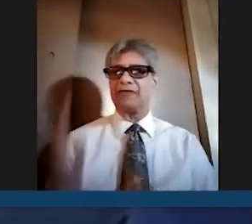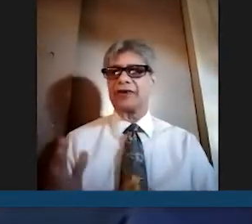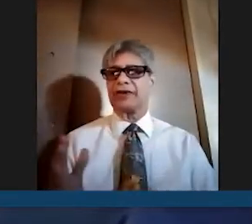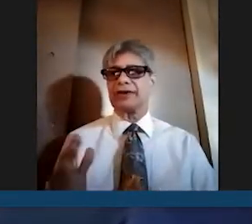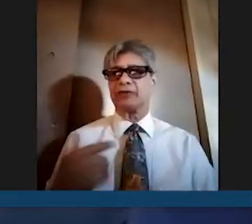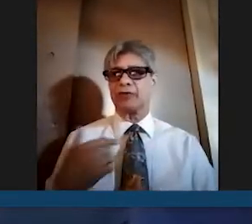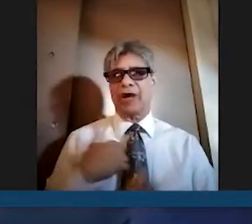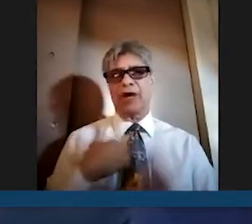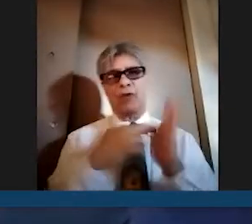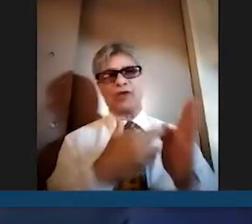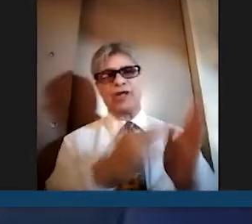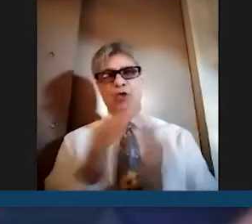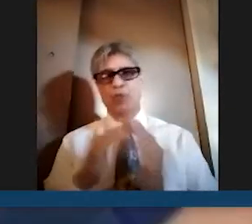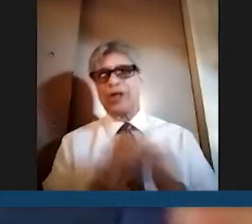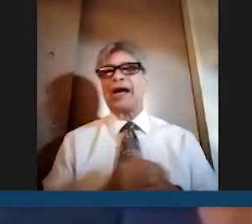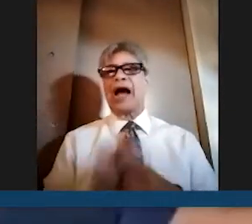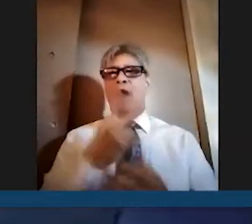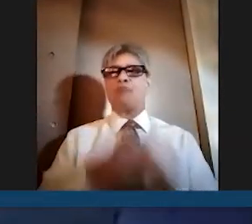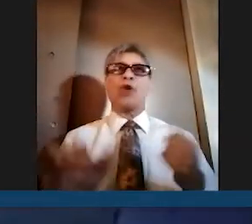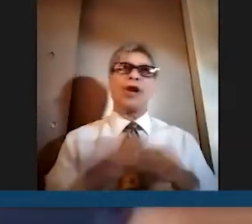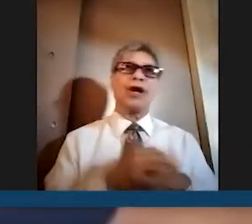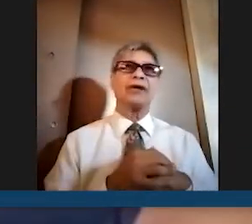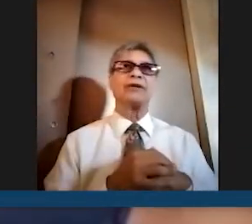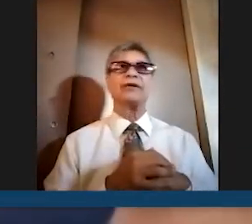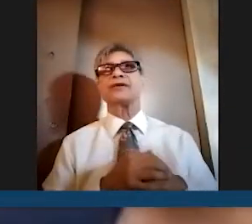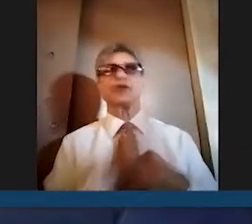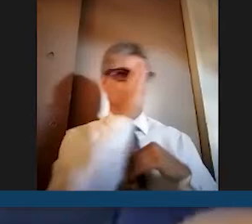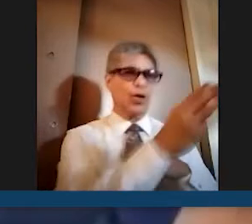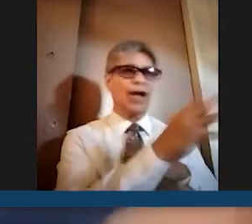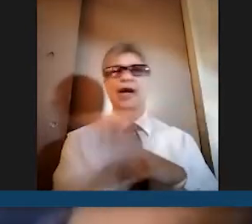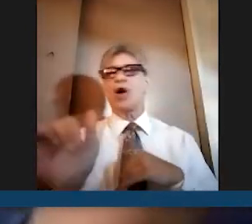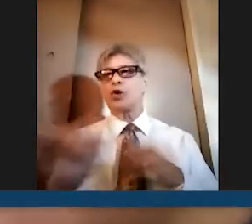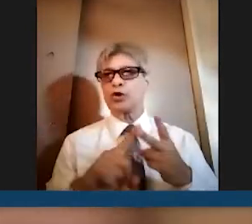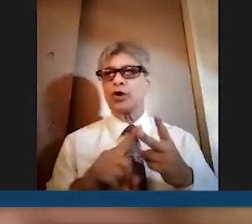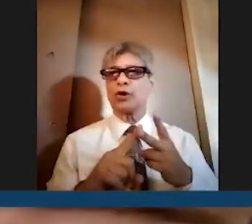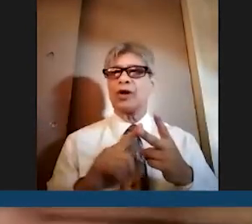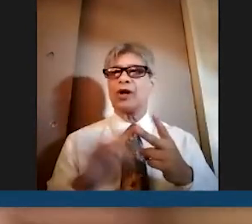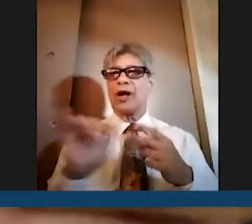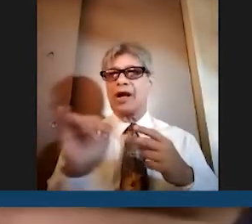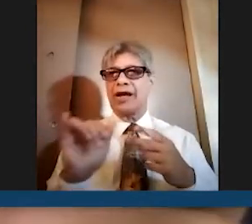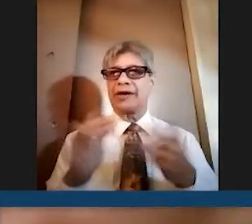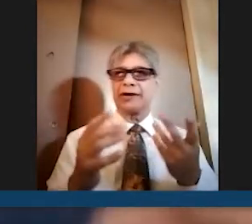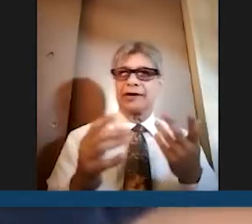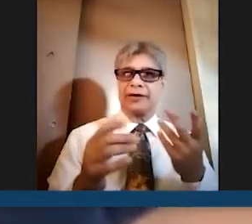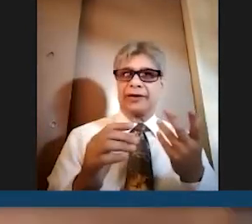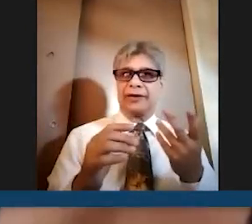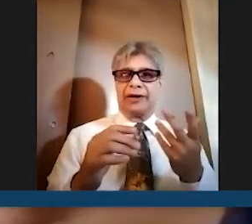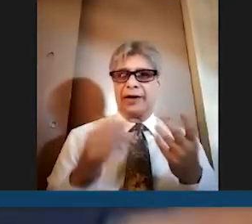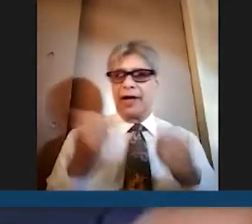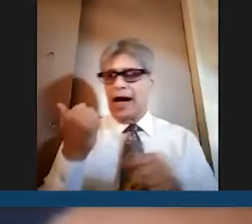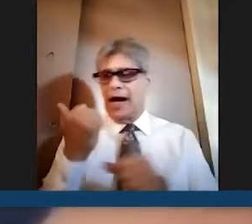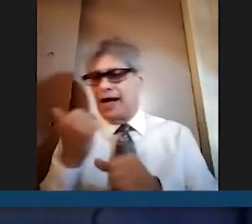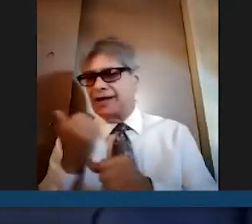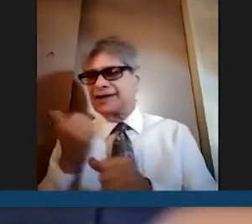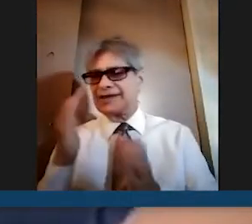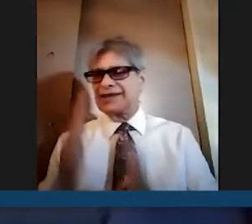community, I'm both like straight and also like a cis male who presents in the